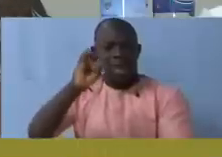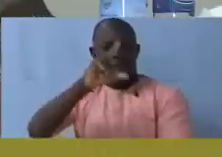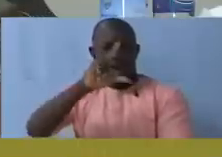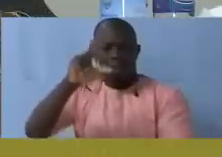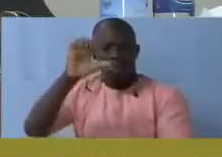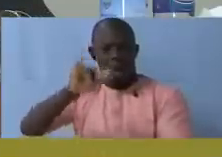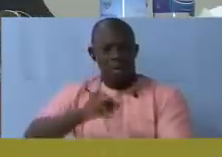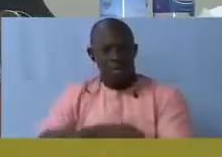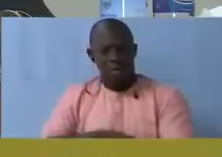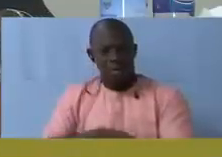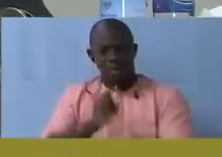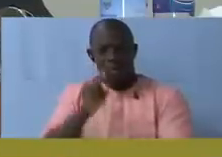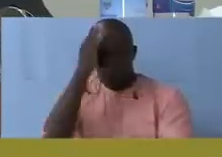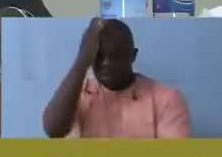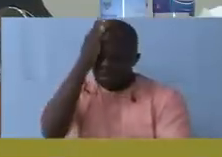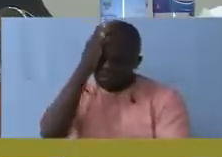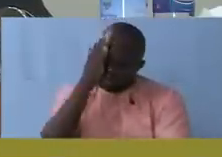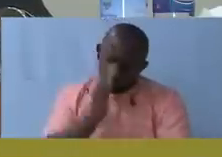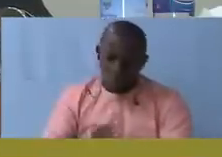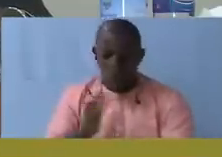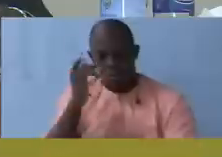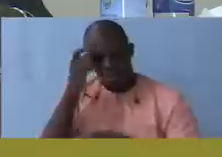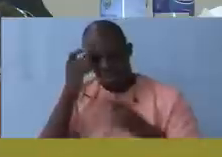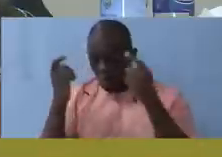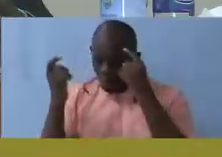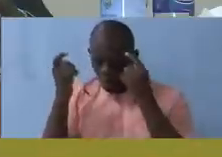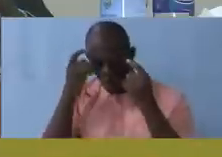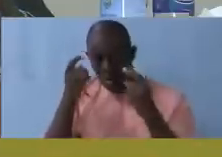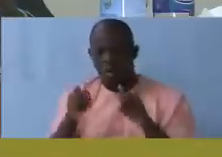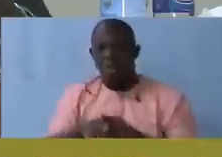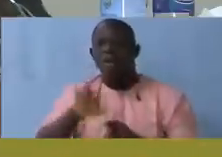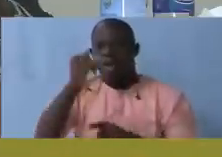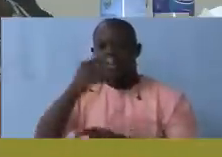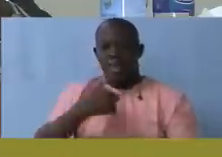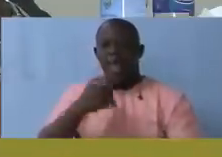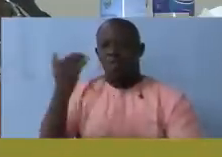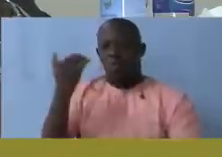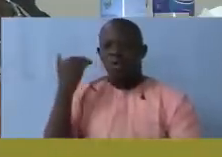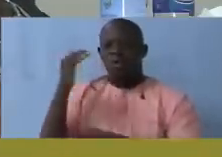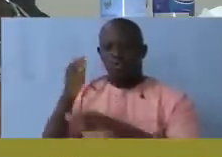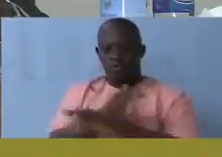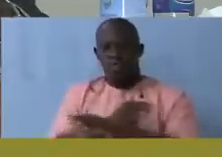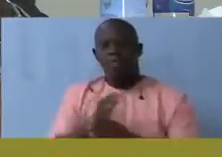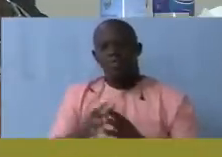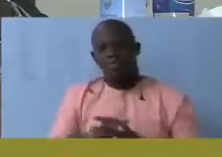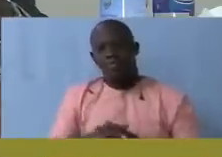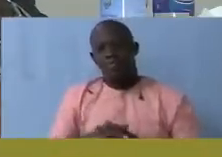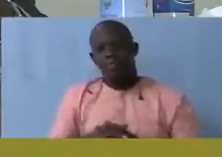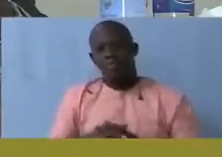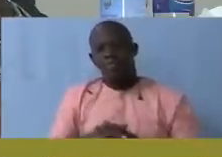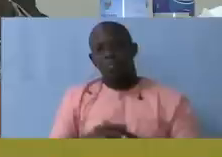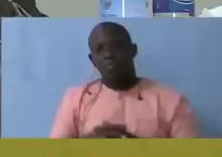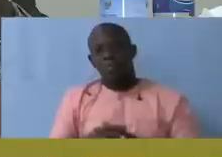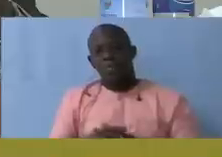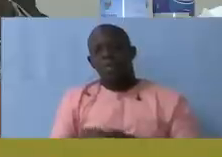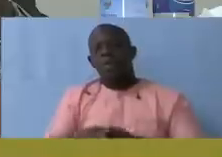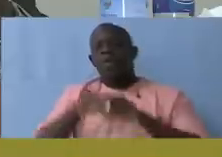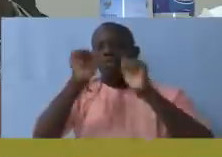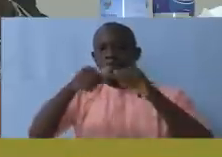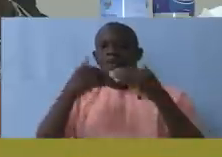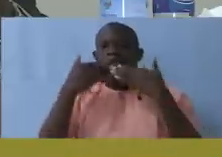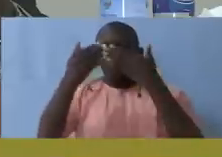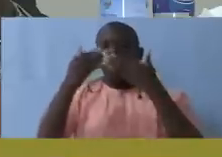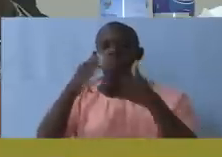You are seriously worried. I was. But could you tell us more about the hostile